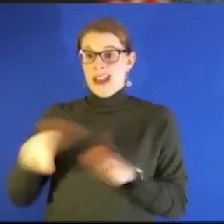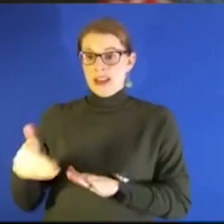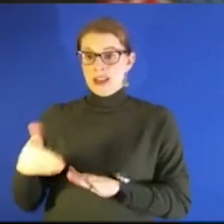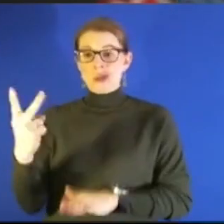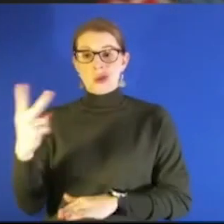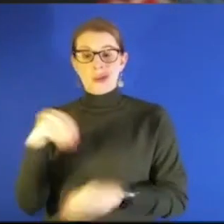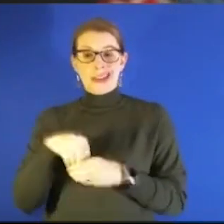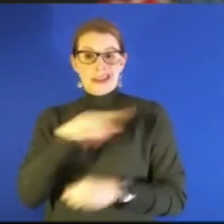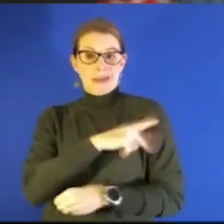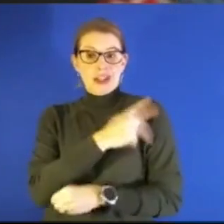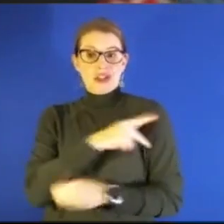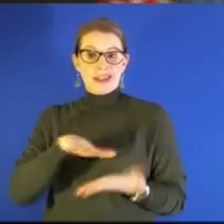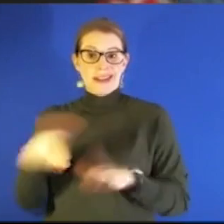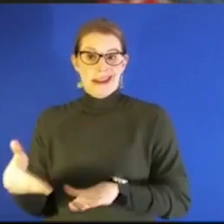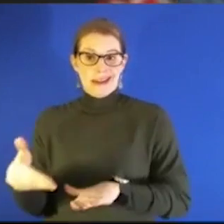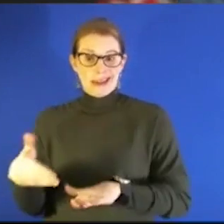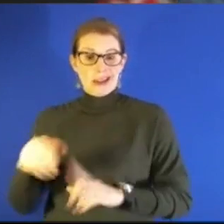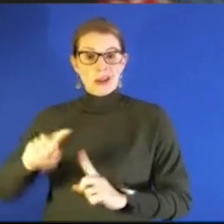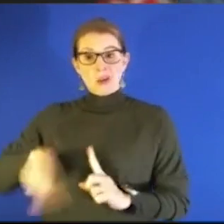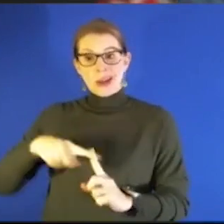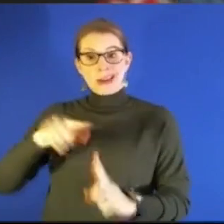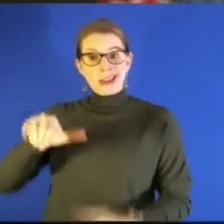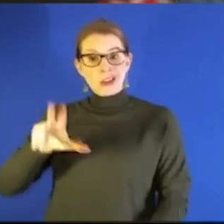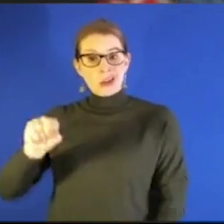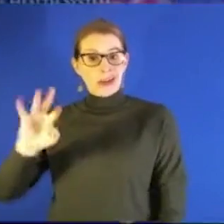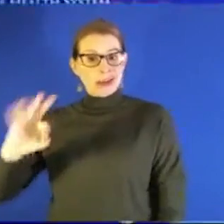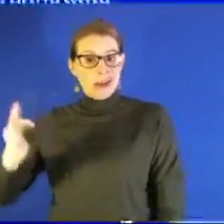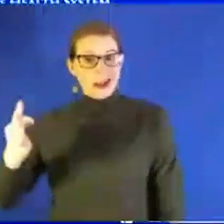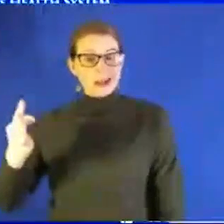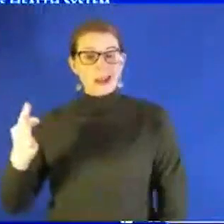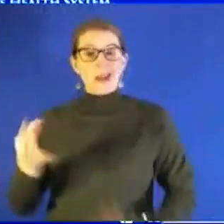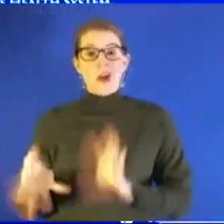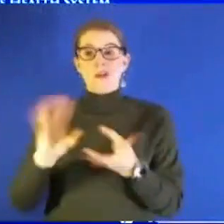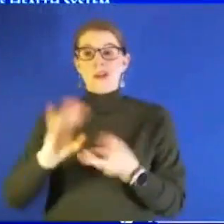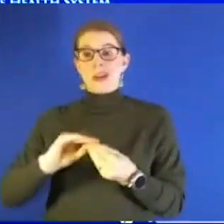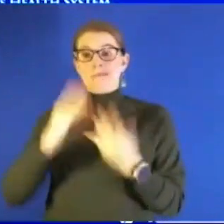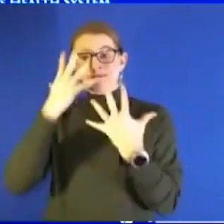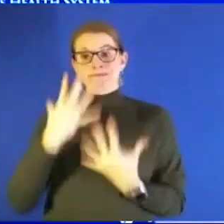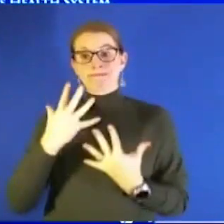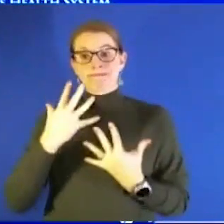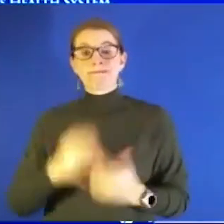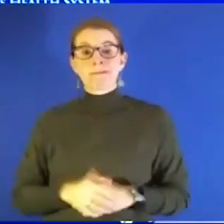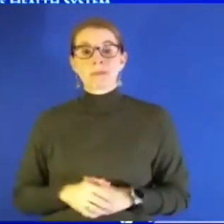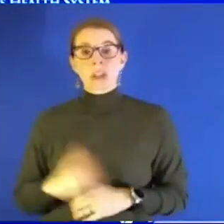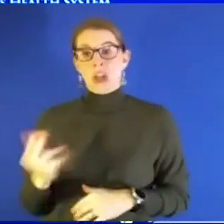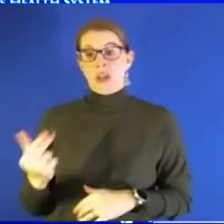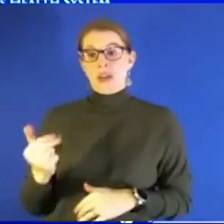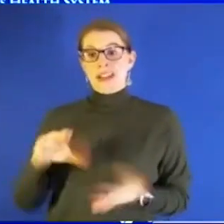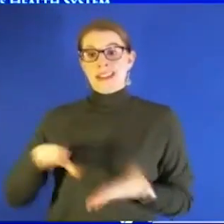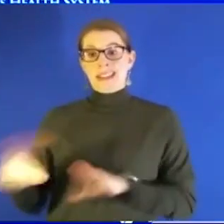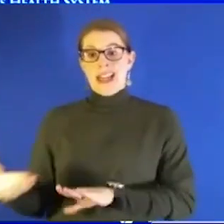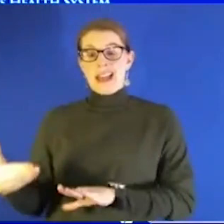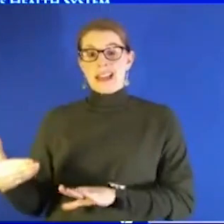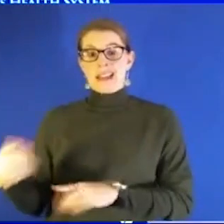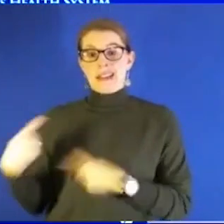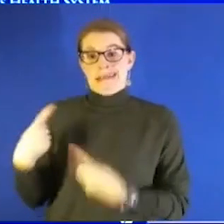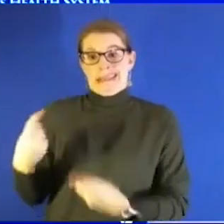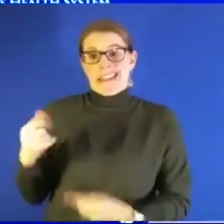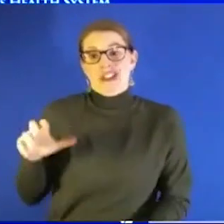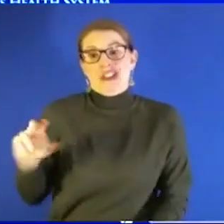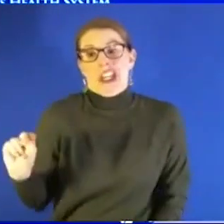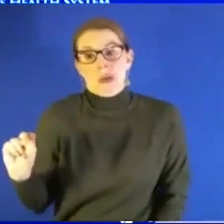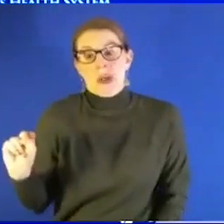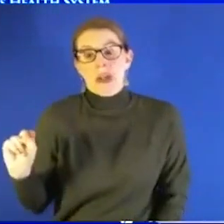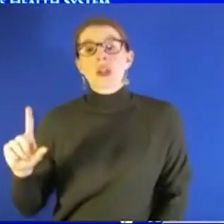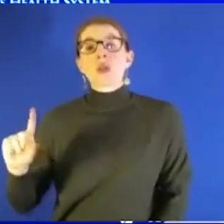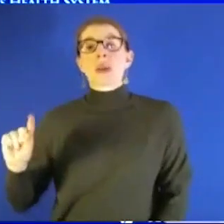deaths on January 9th. And overall, Steve, unfortunately, 13 deaths to date in January of